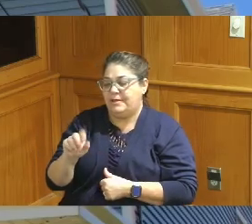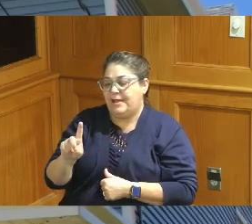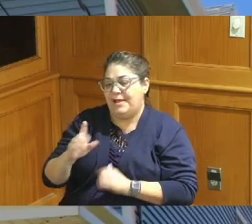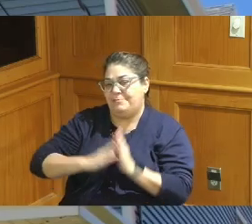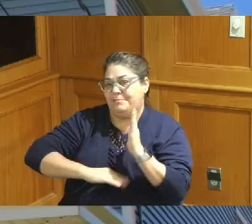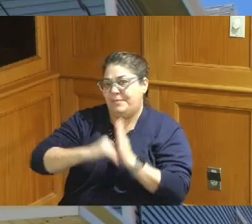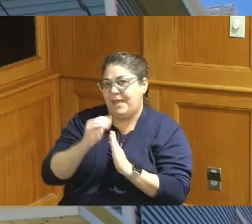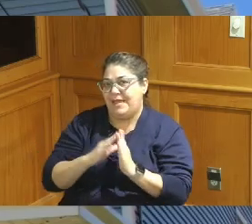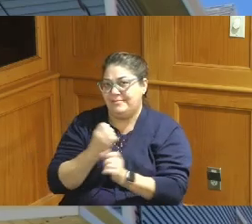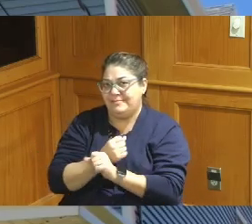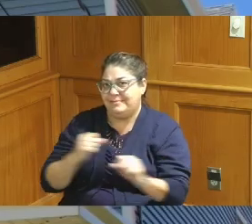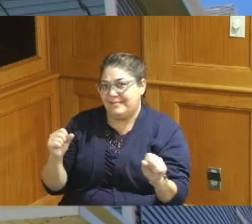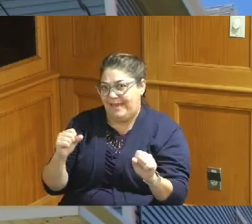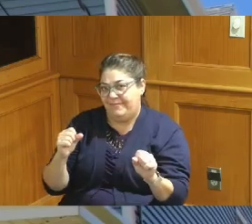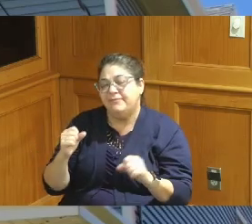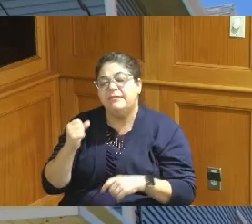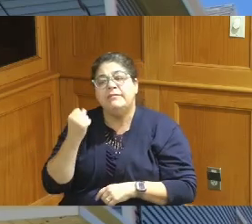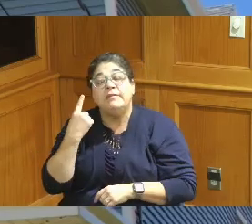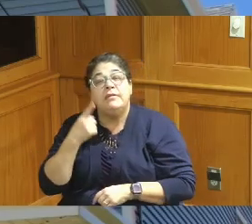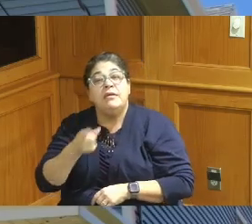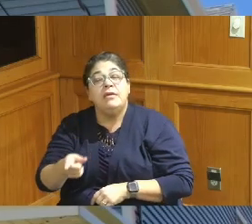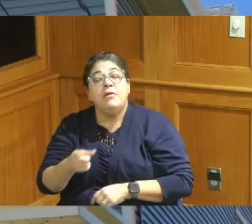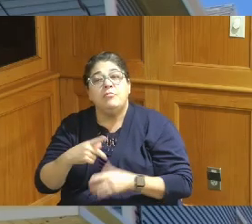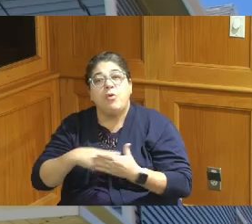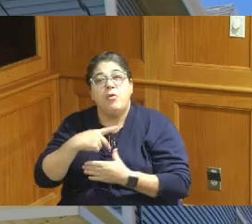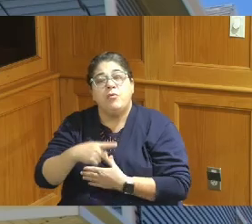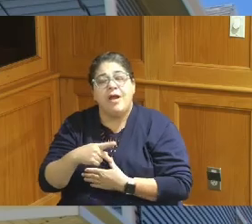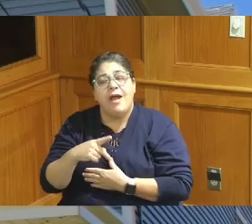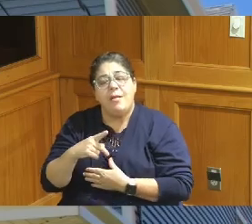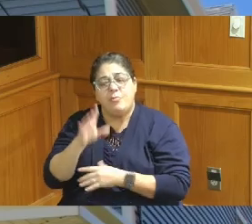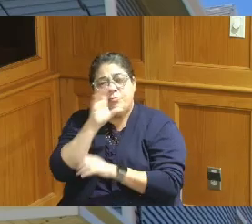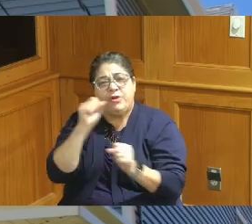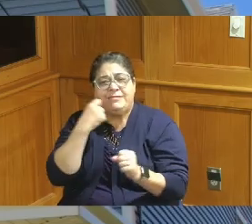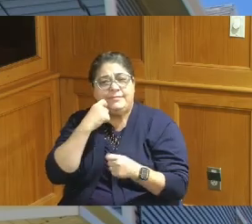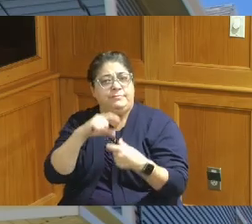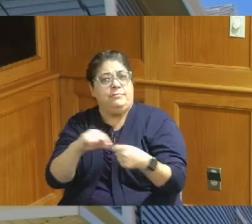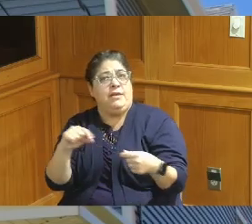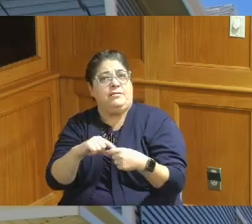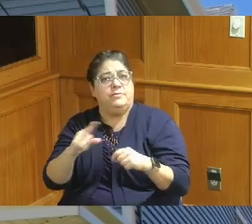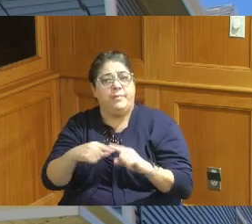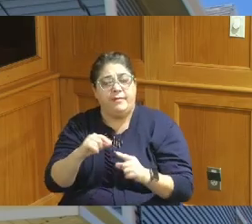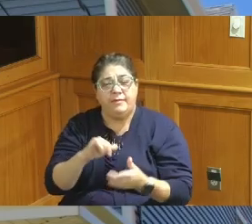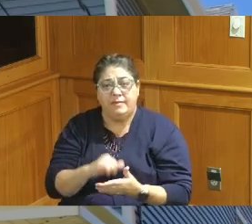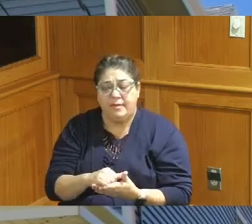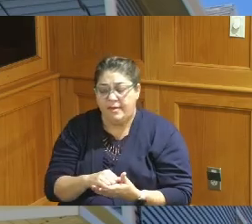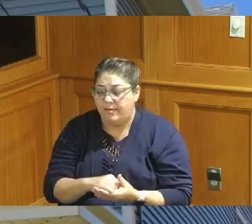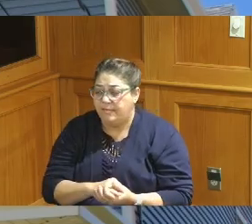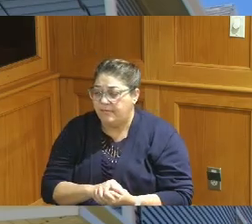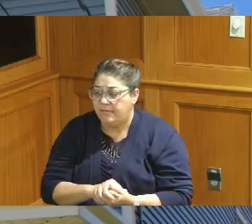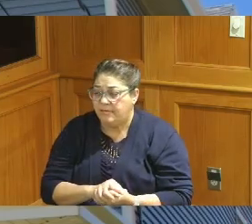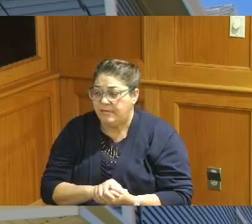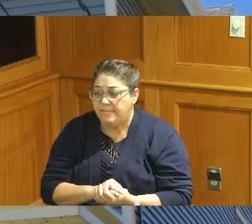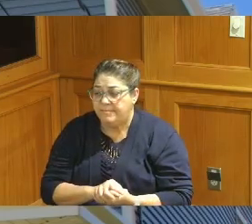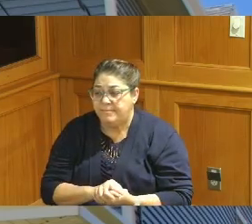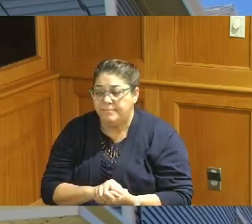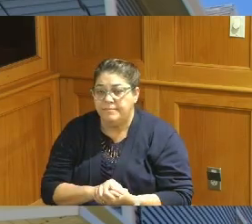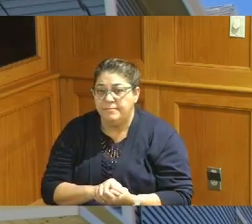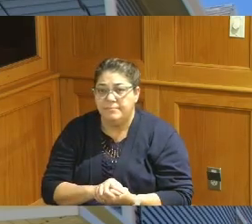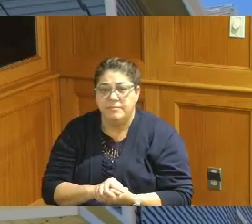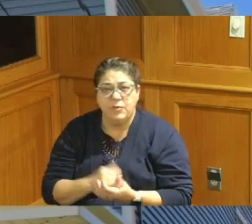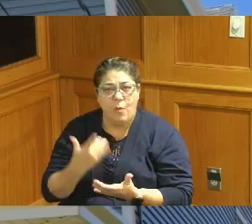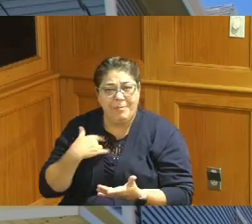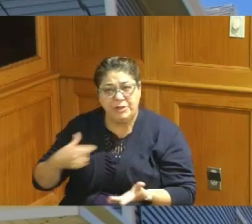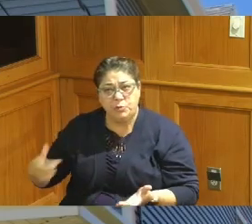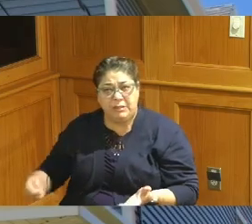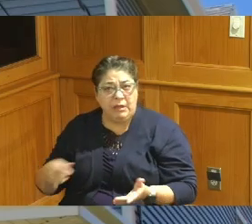County program, which Commission President Driehaus mentioned is, I don't know, is this, do you want me to click?